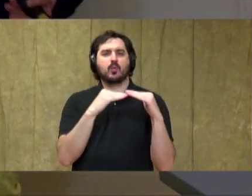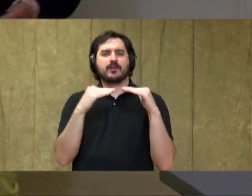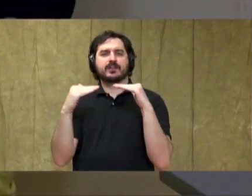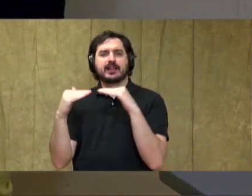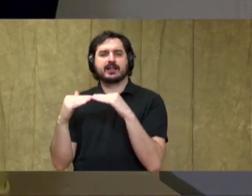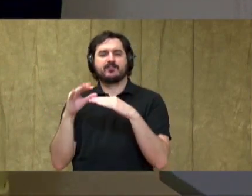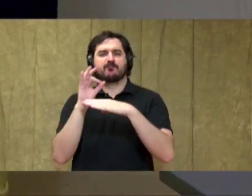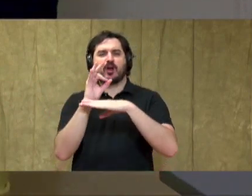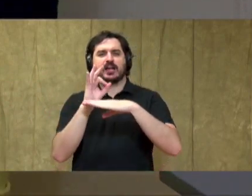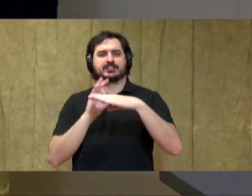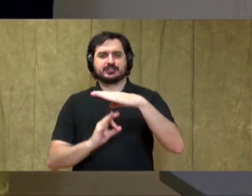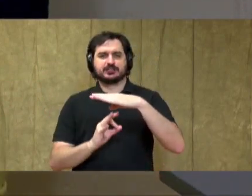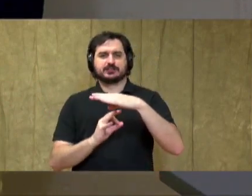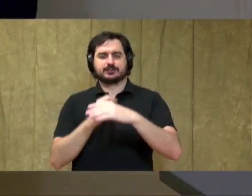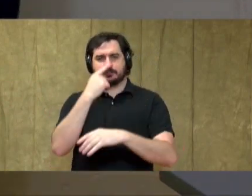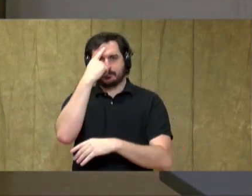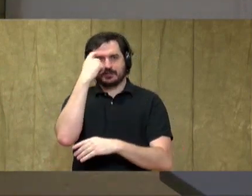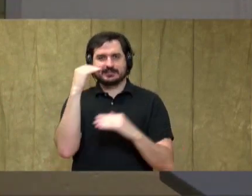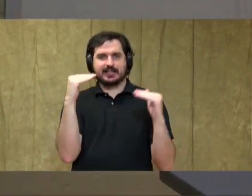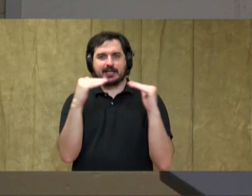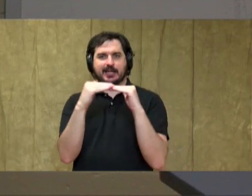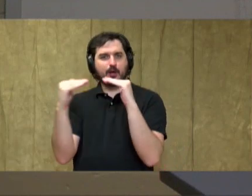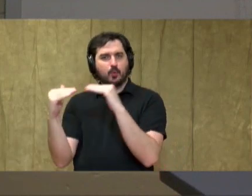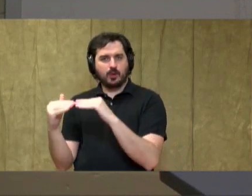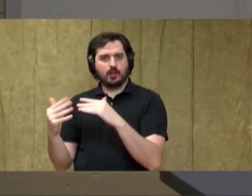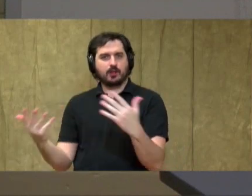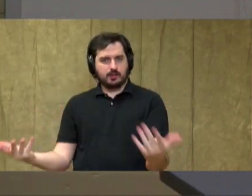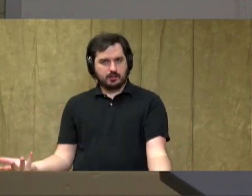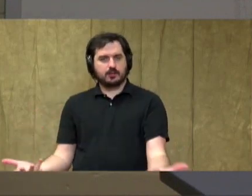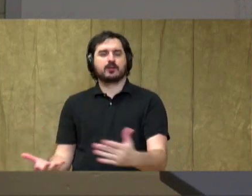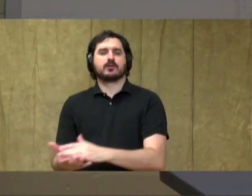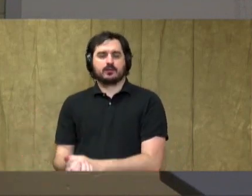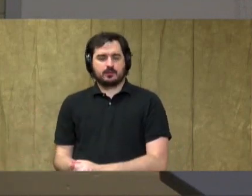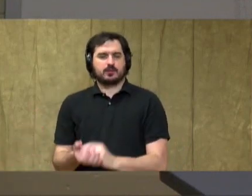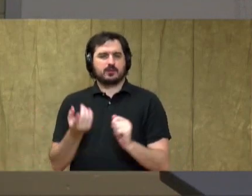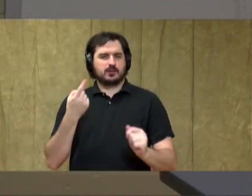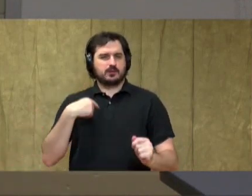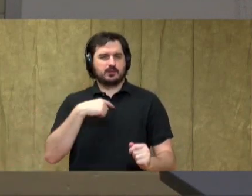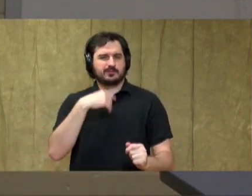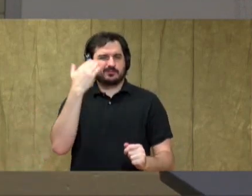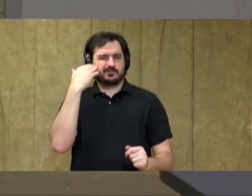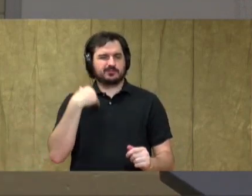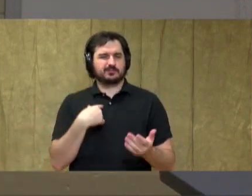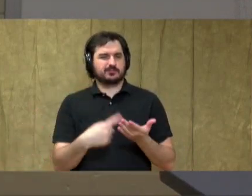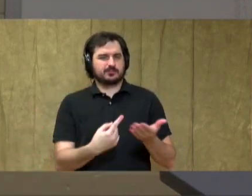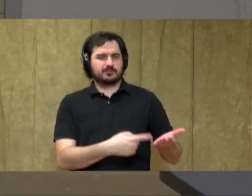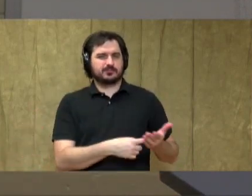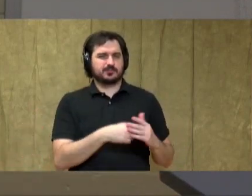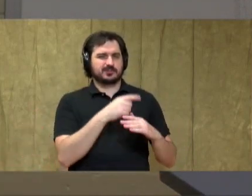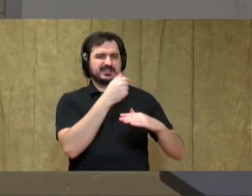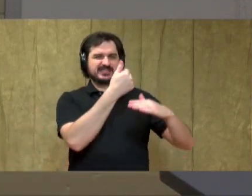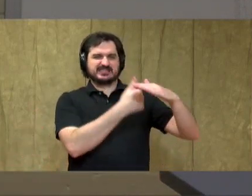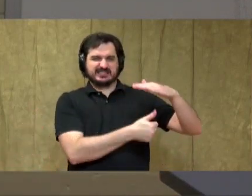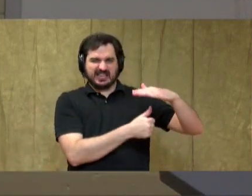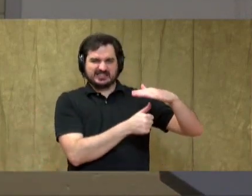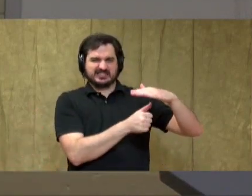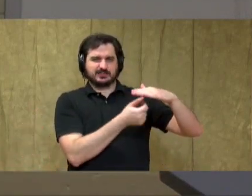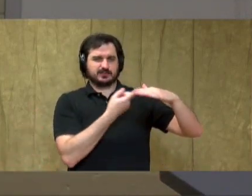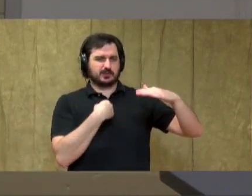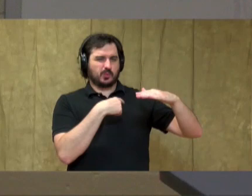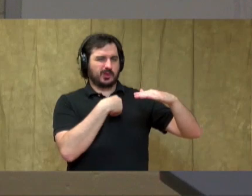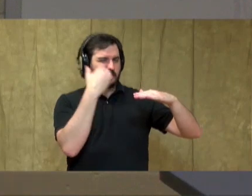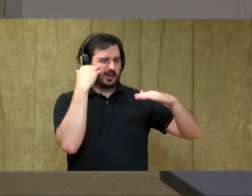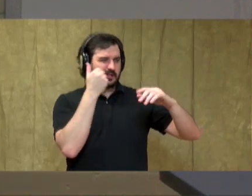they're equal. All right, and we know when we're talking about tenths, we know that each tenth or each